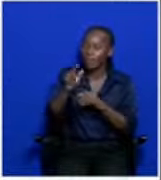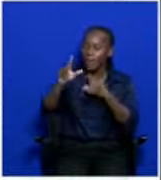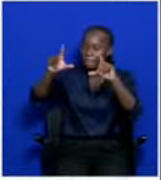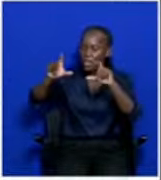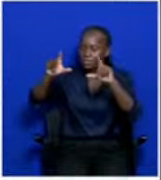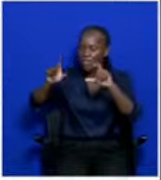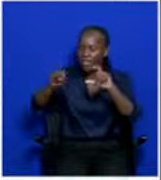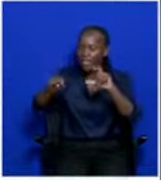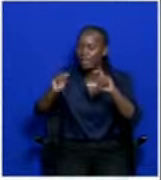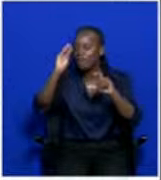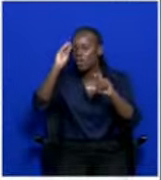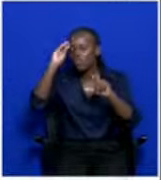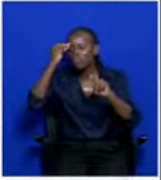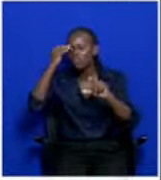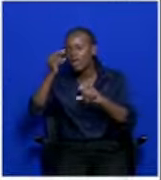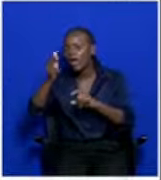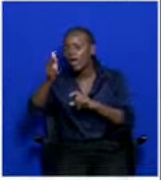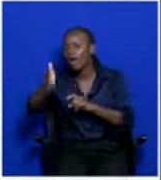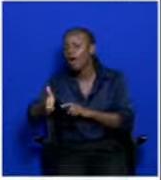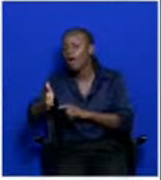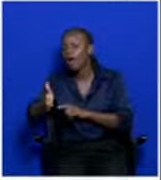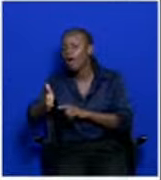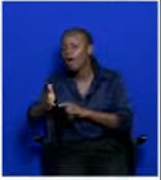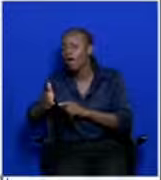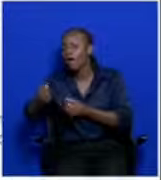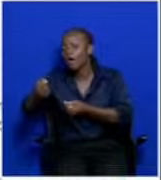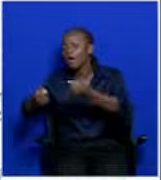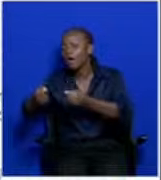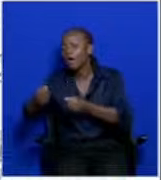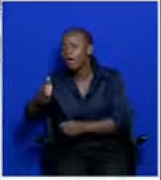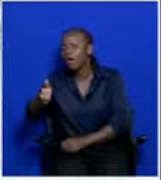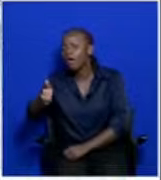in. It is not this picture. Okay, we'll scroll.